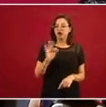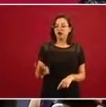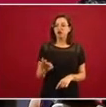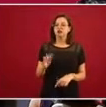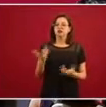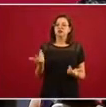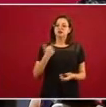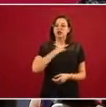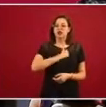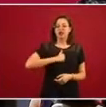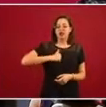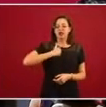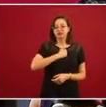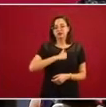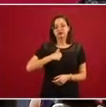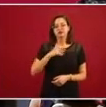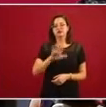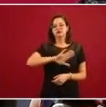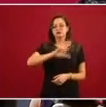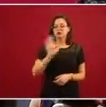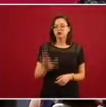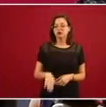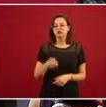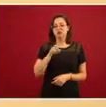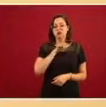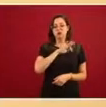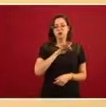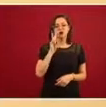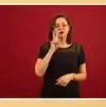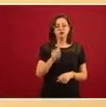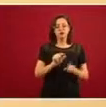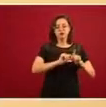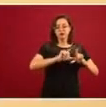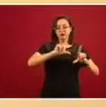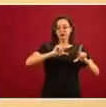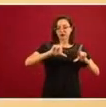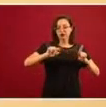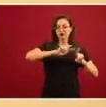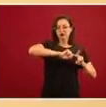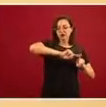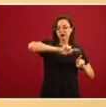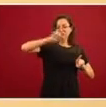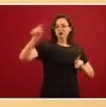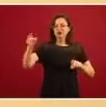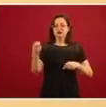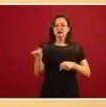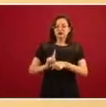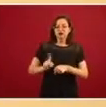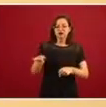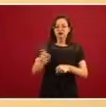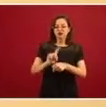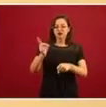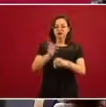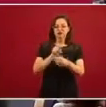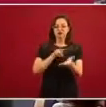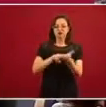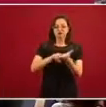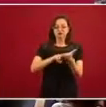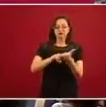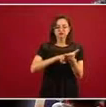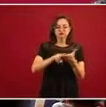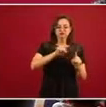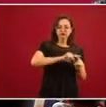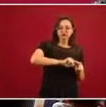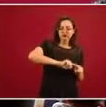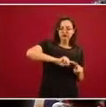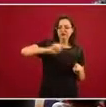Here we have the representation of the fatalities we've had so far, taking as a